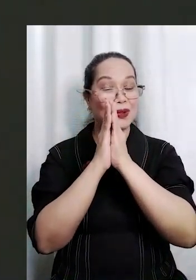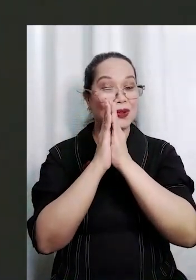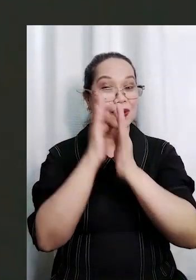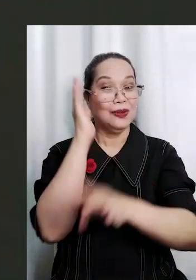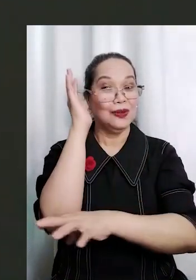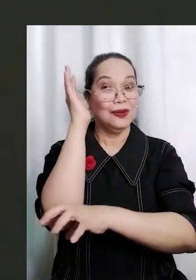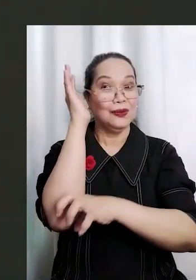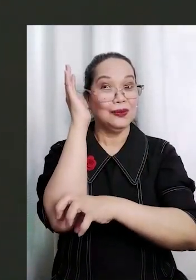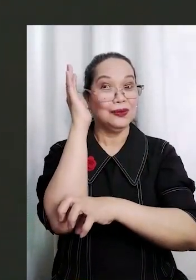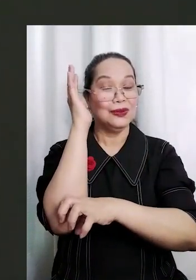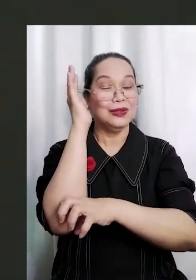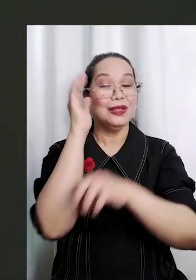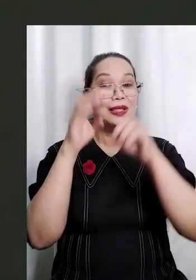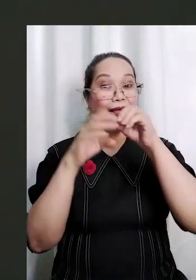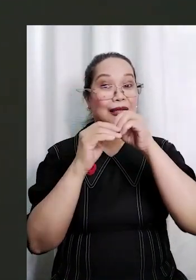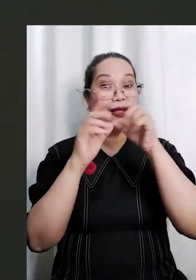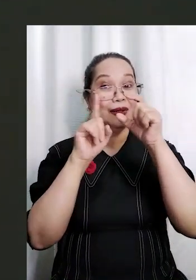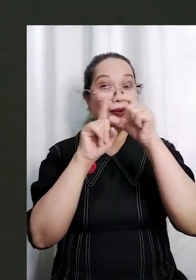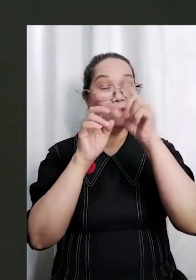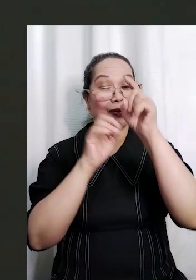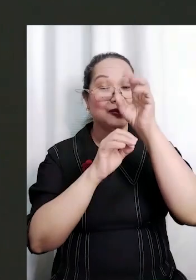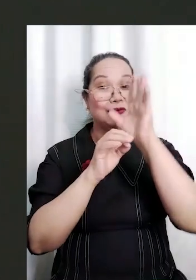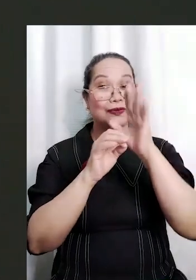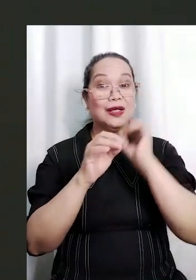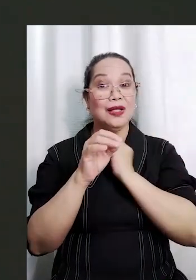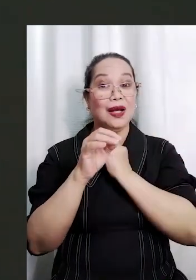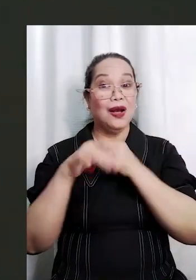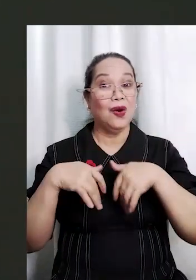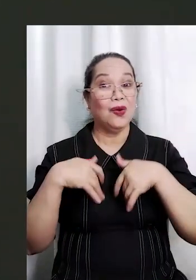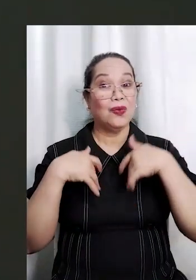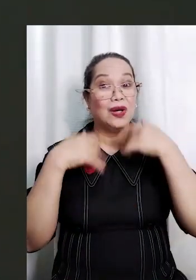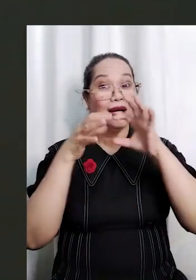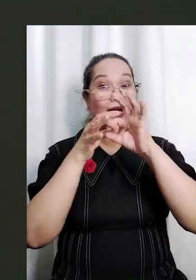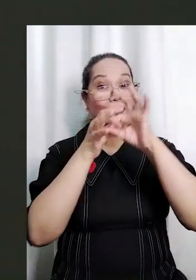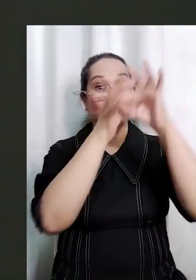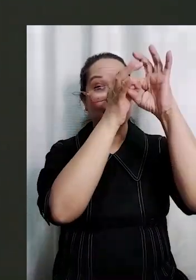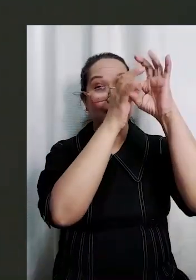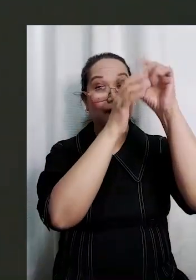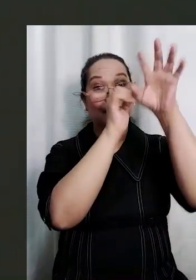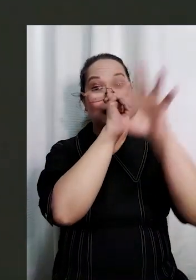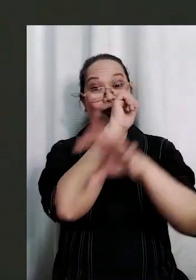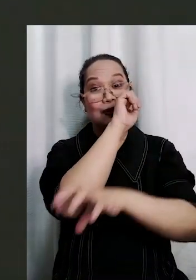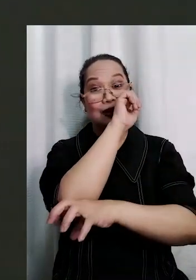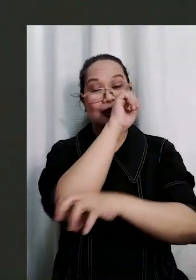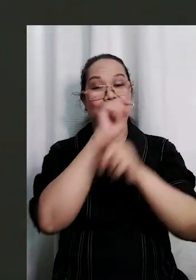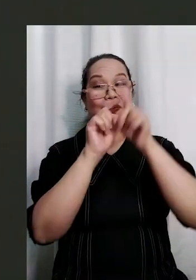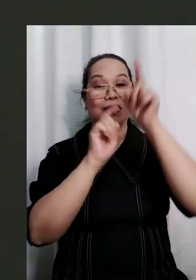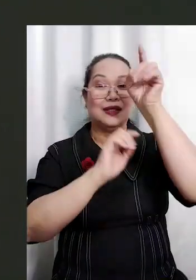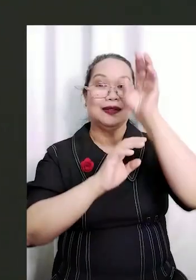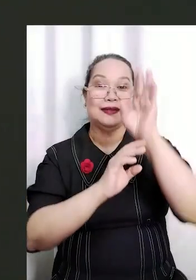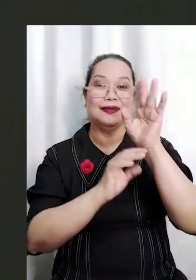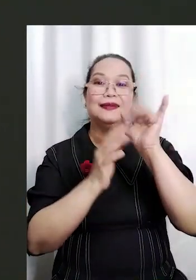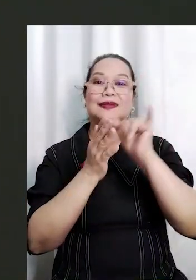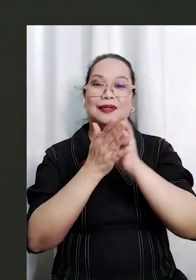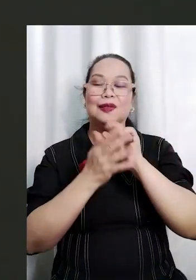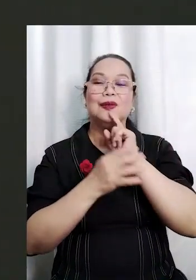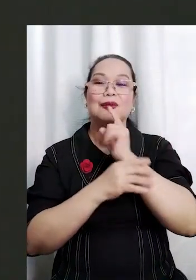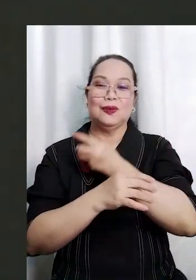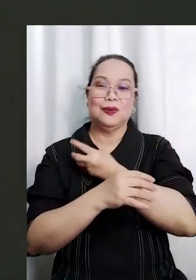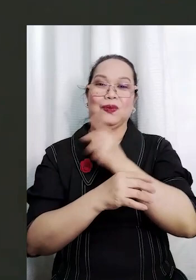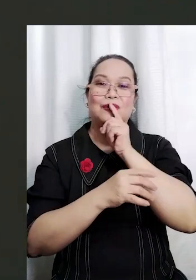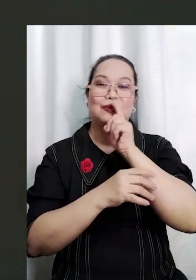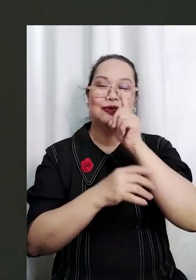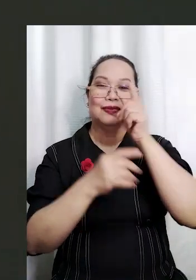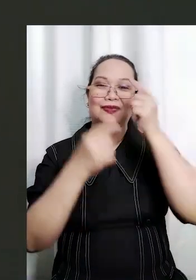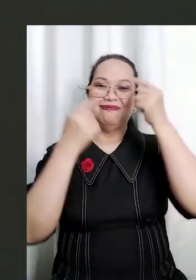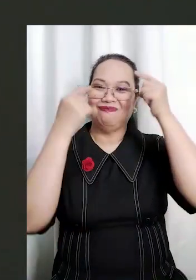tayo sa salita ng Diyos, nakaugat ang ating buhay sa Panginoon. And then we will